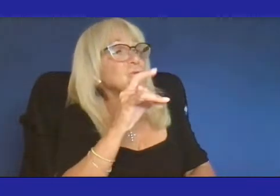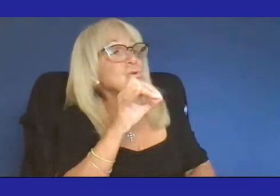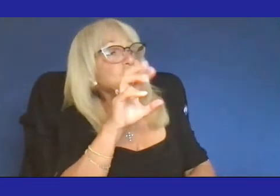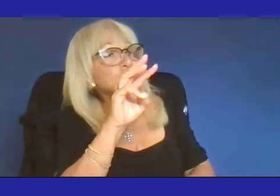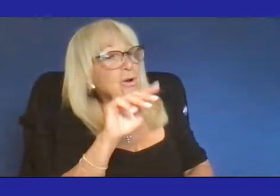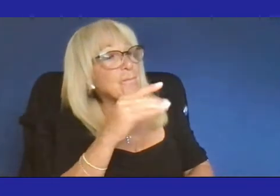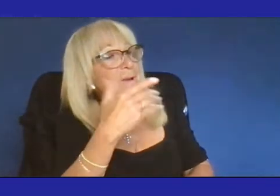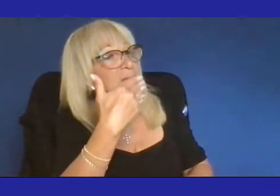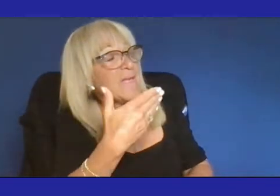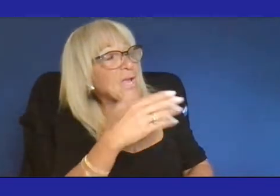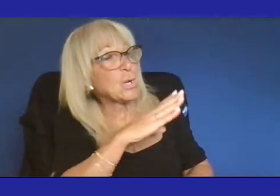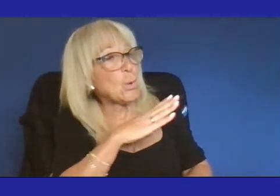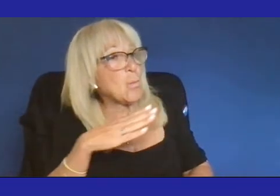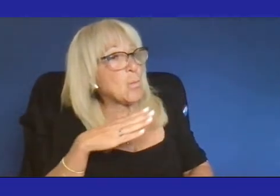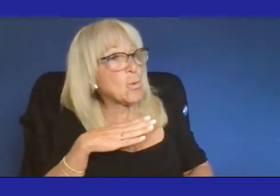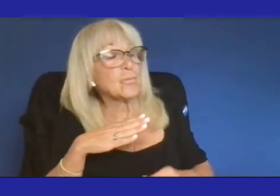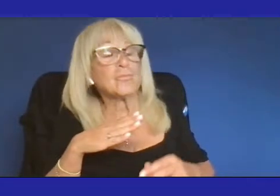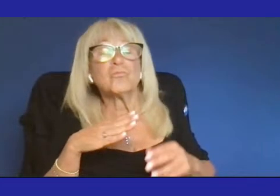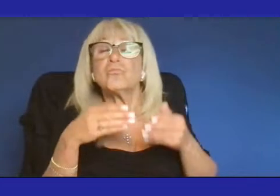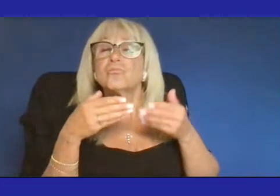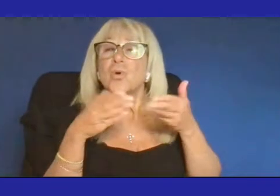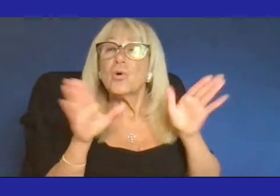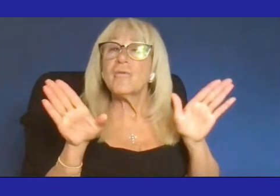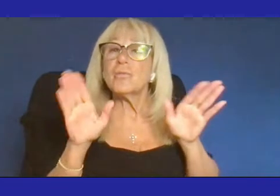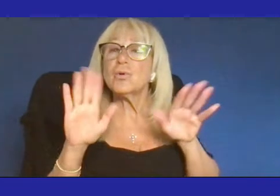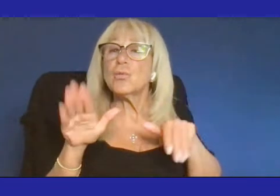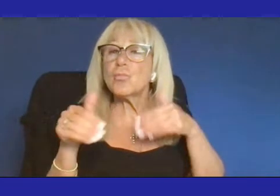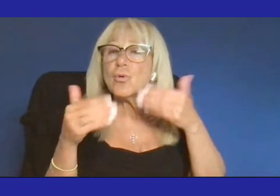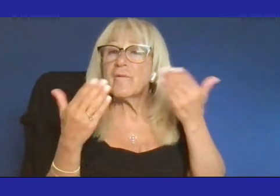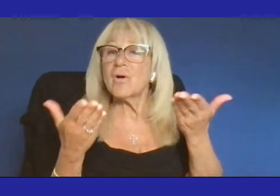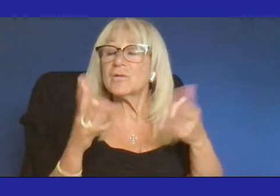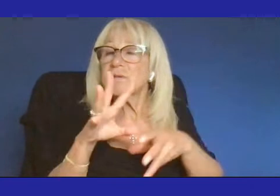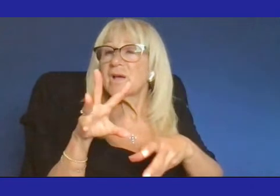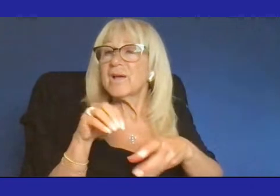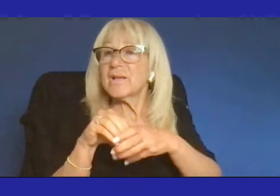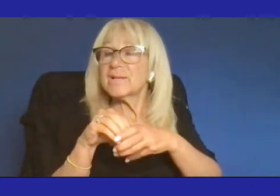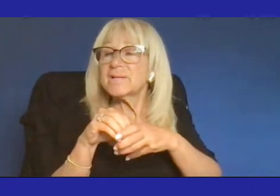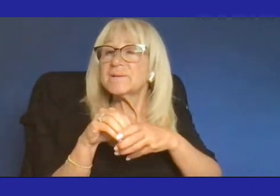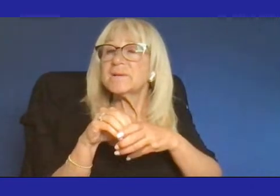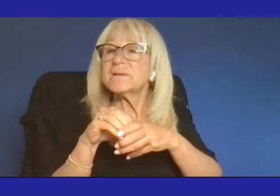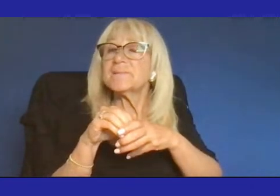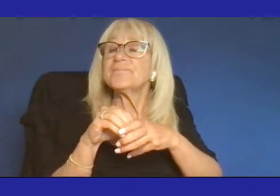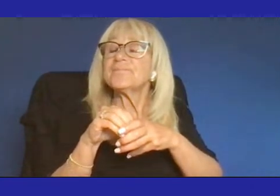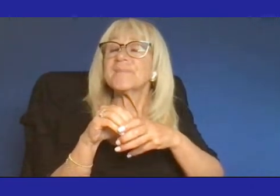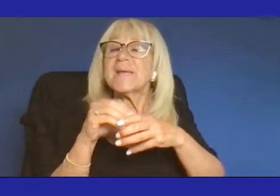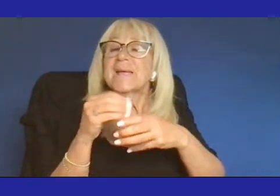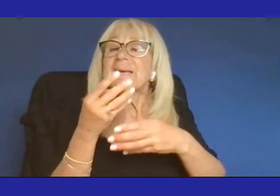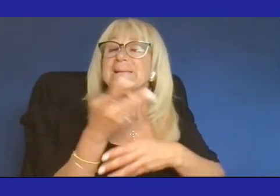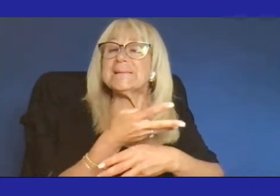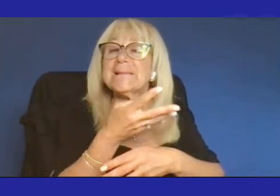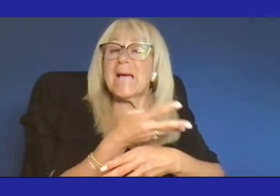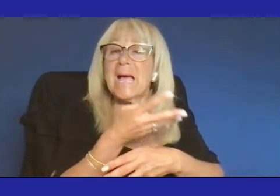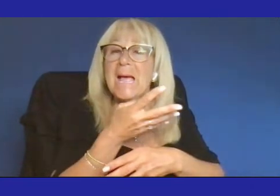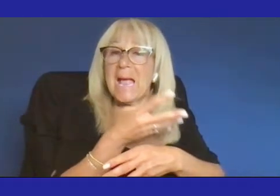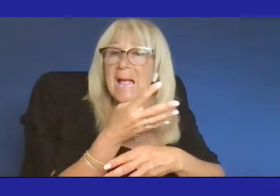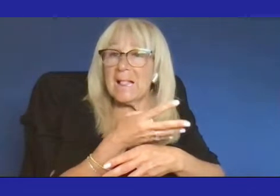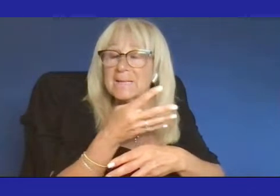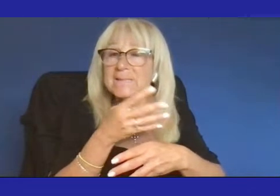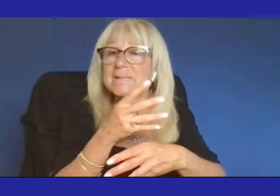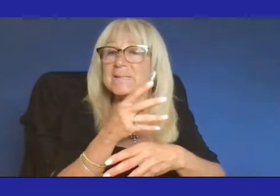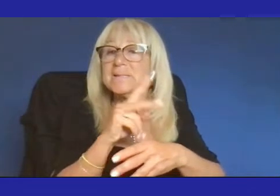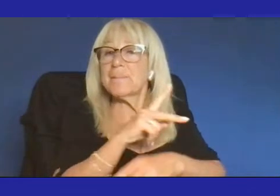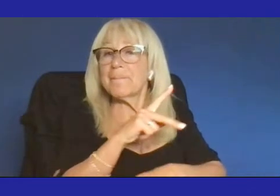So the overview of the proposal involves dialysis patients and their